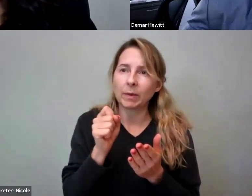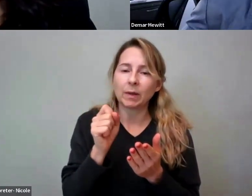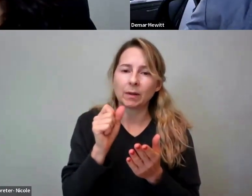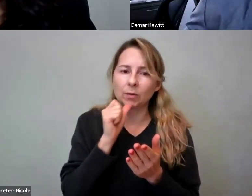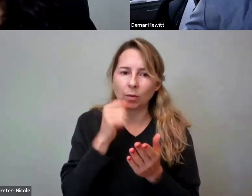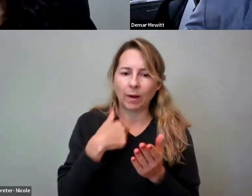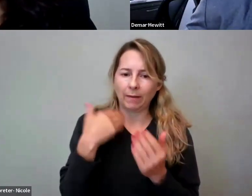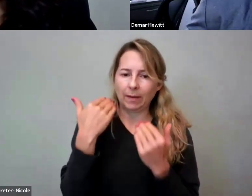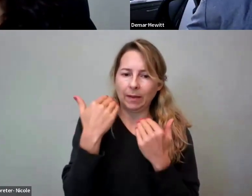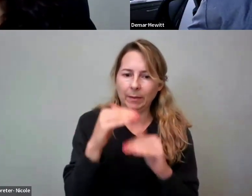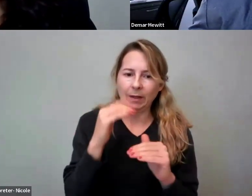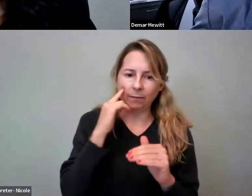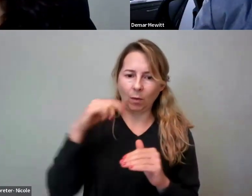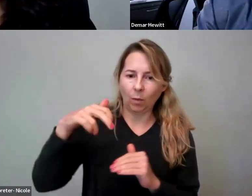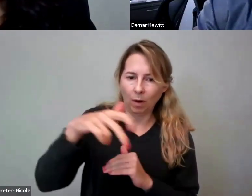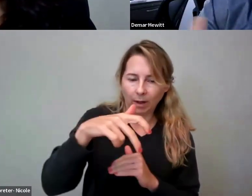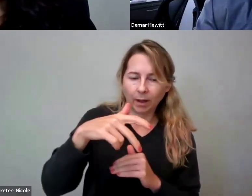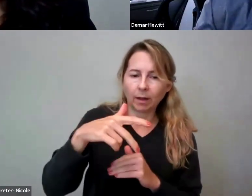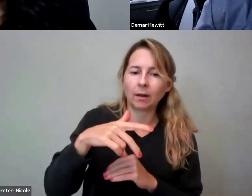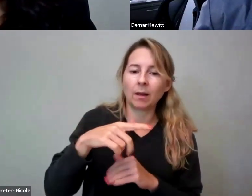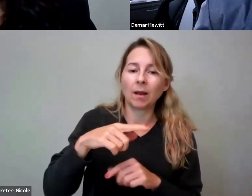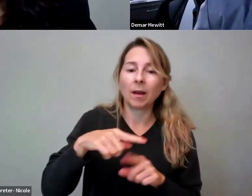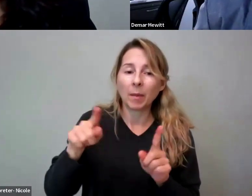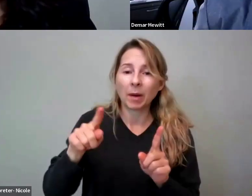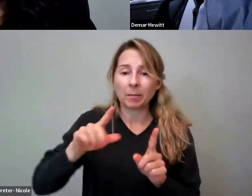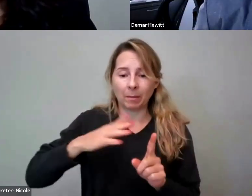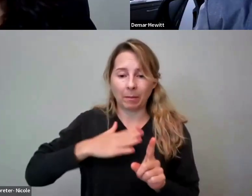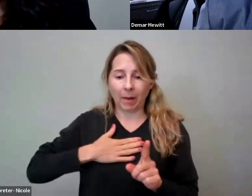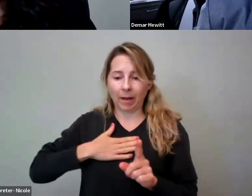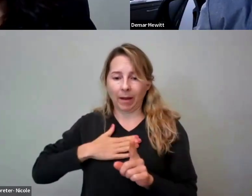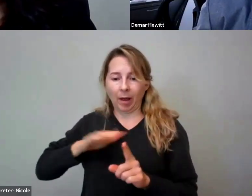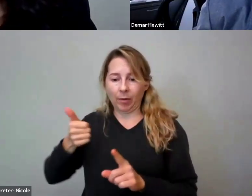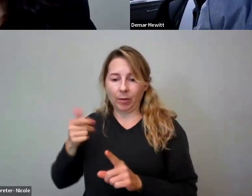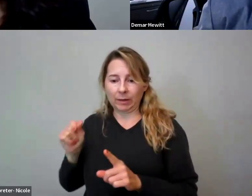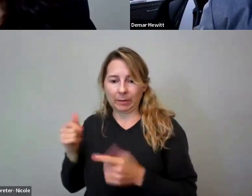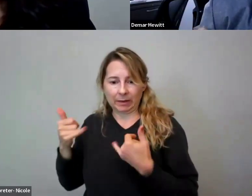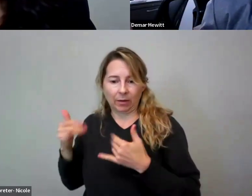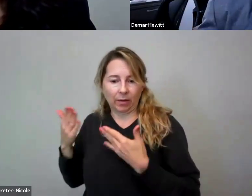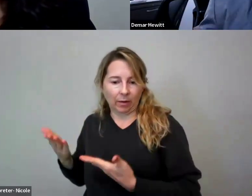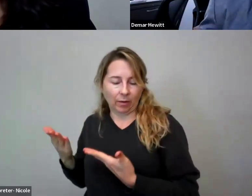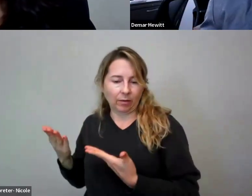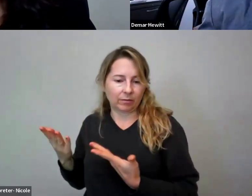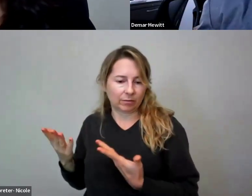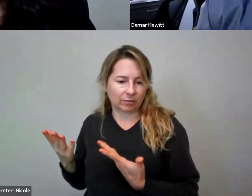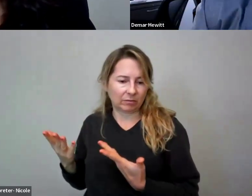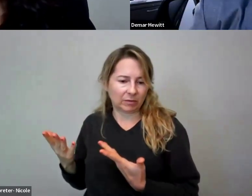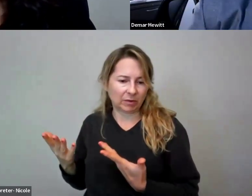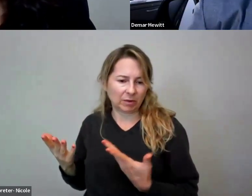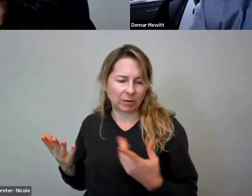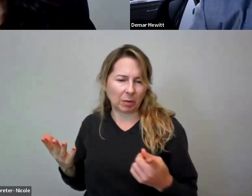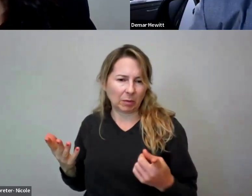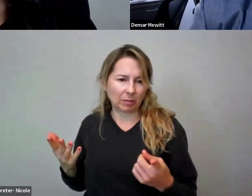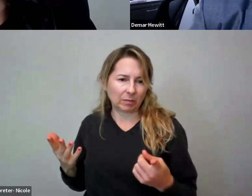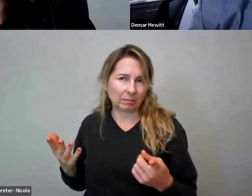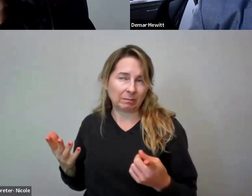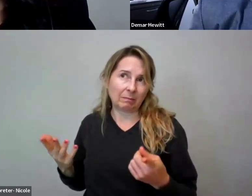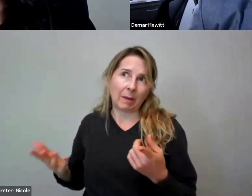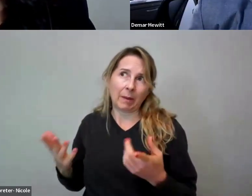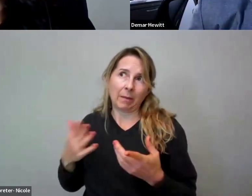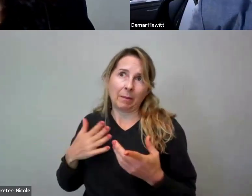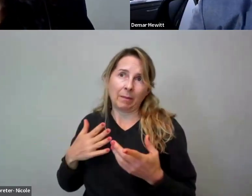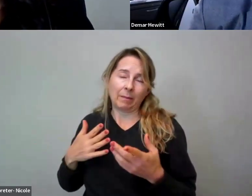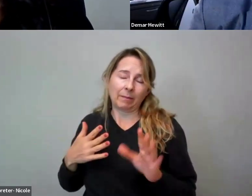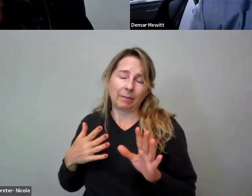limitation of walking a particular distance, but the rest of the disability could still be there. So I don't get the driving permit,